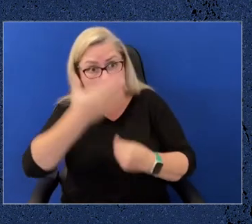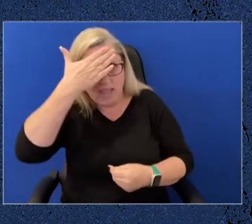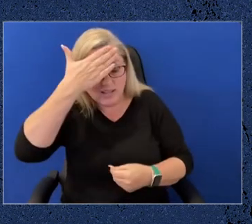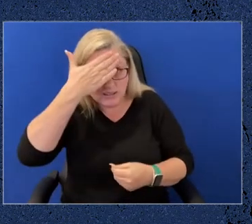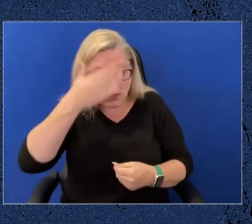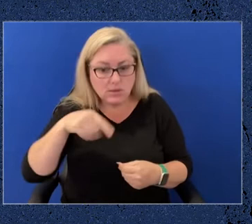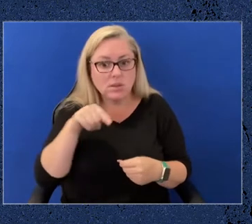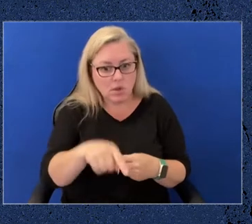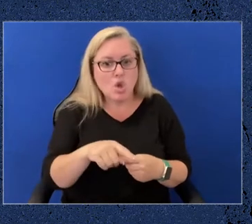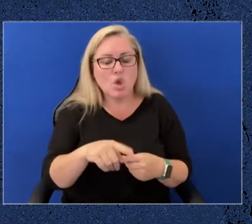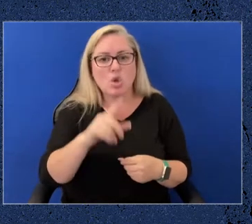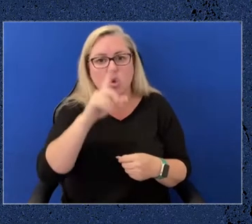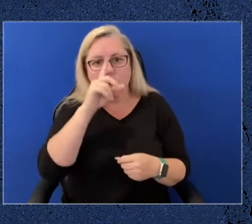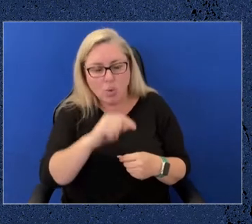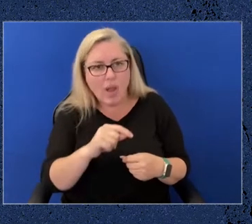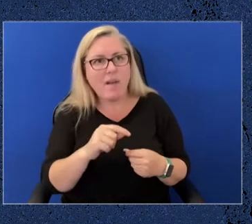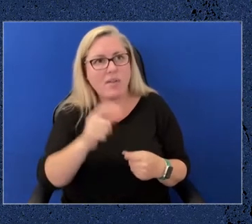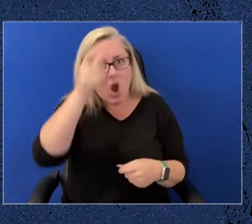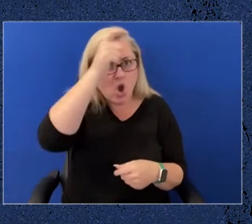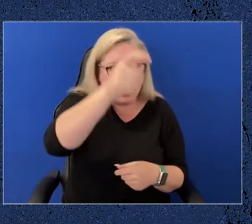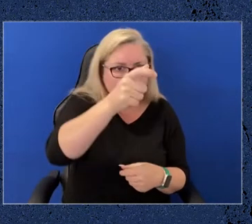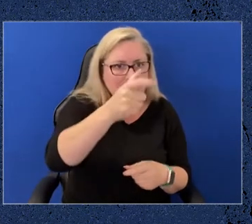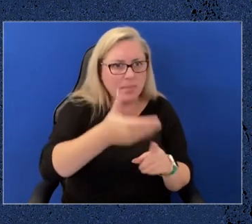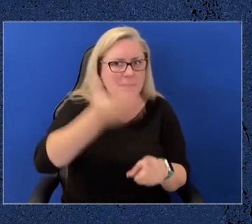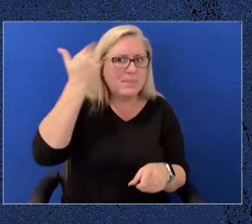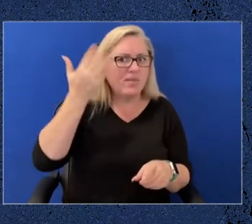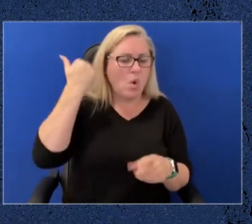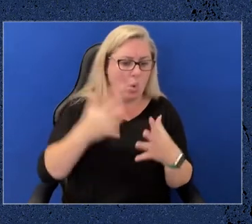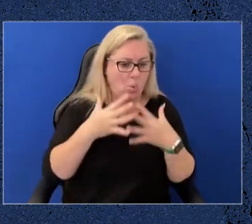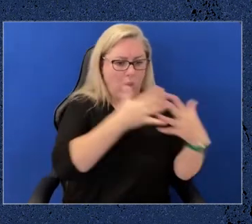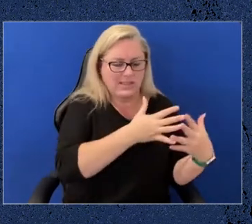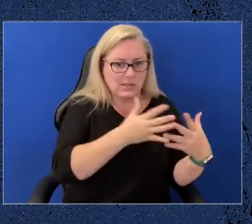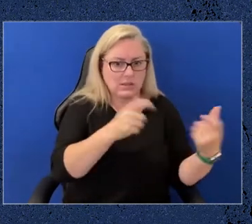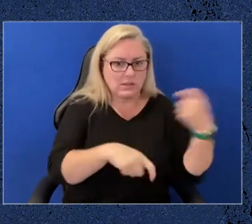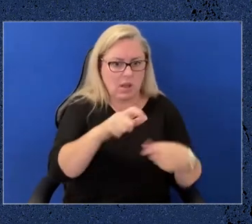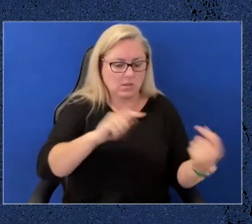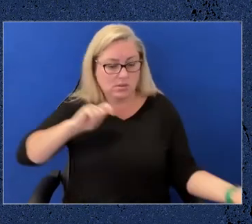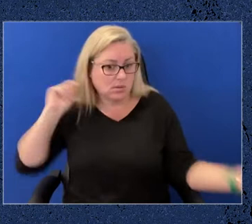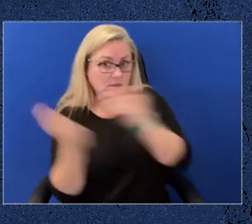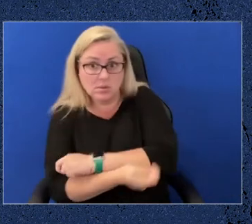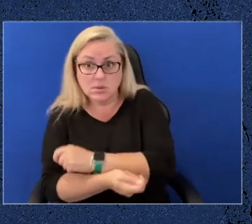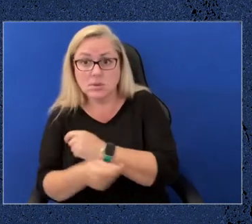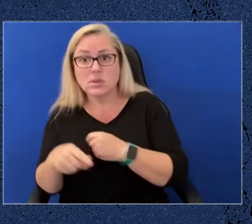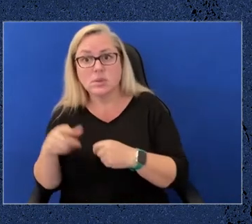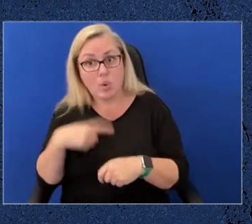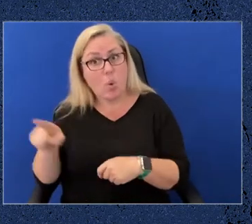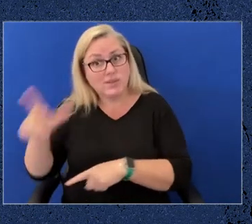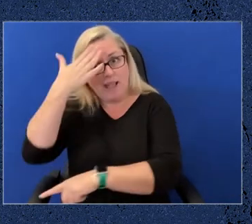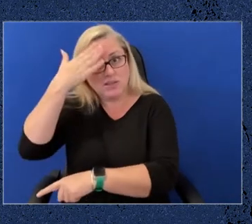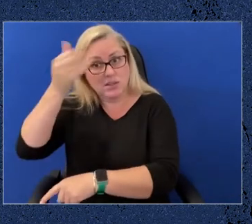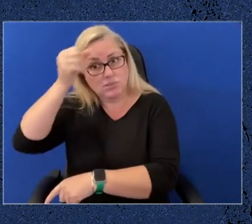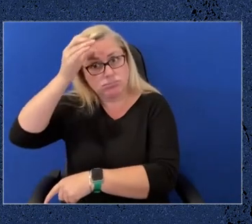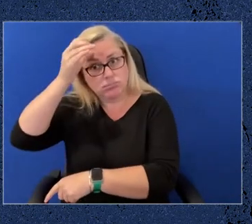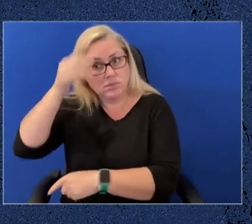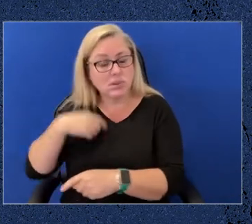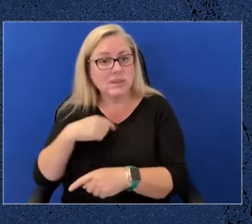some precept or some concept about science? Is there an example? I can give you it's not so much, it's a group that I work with, and